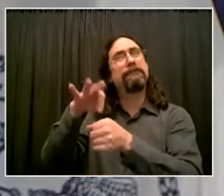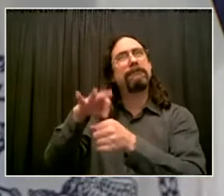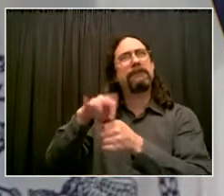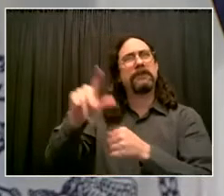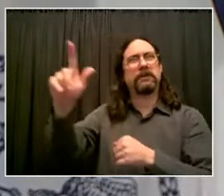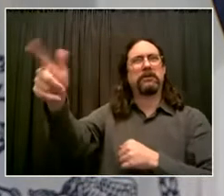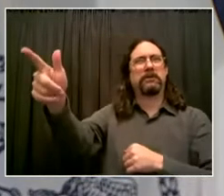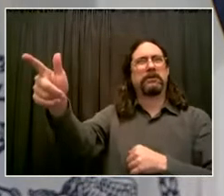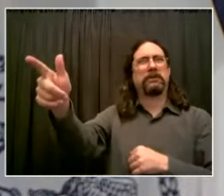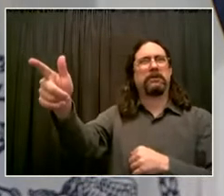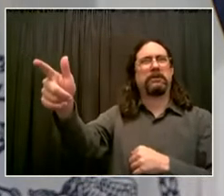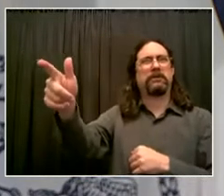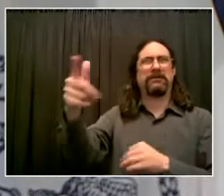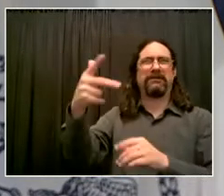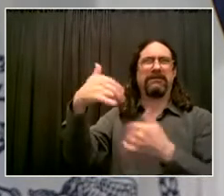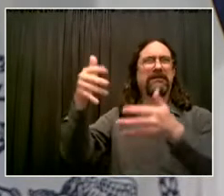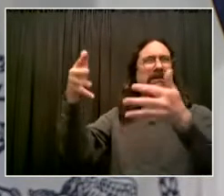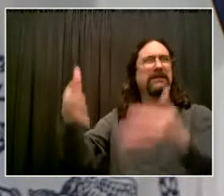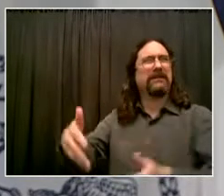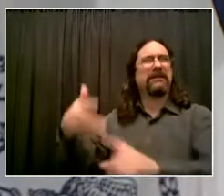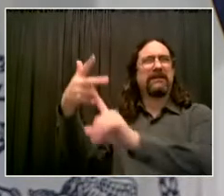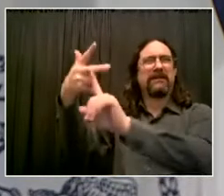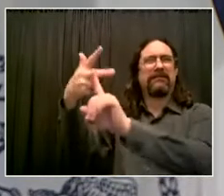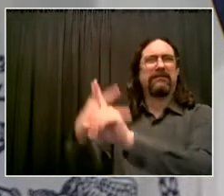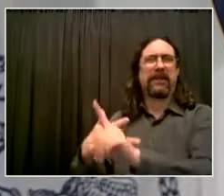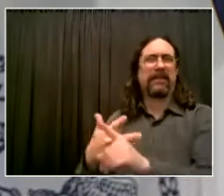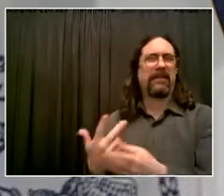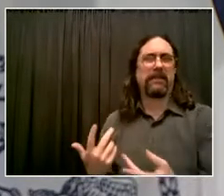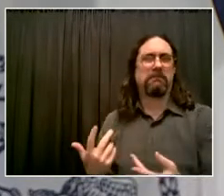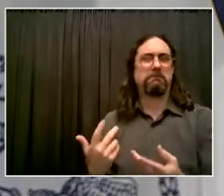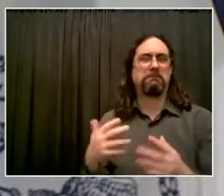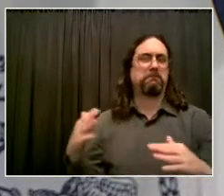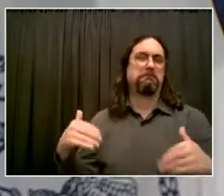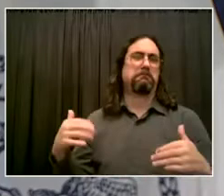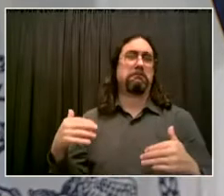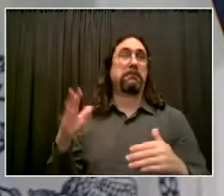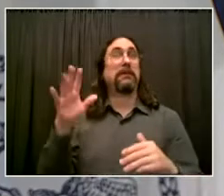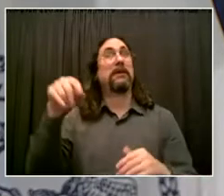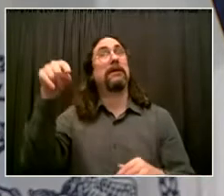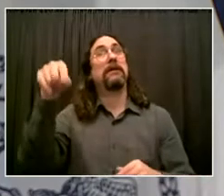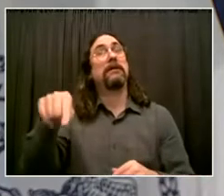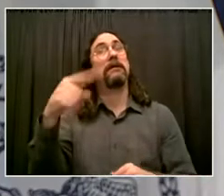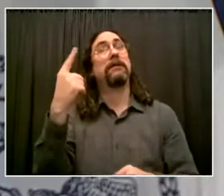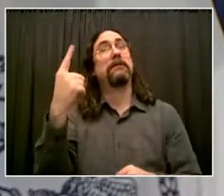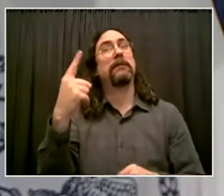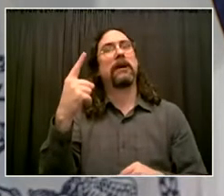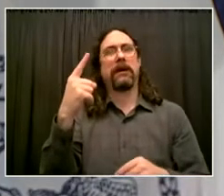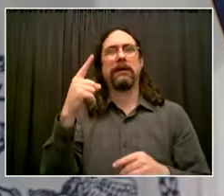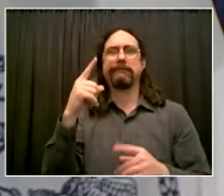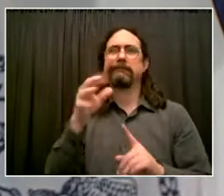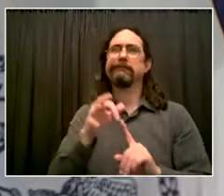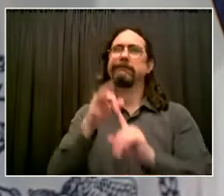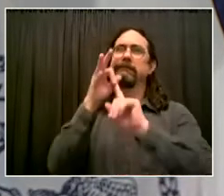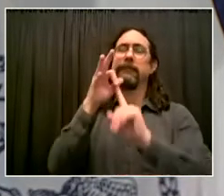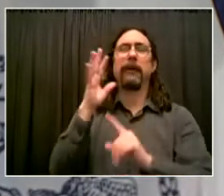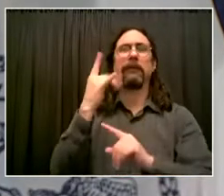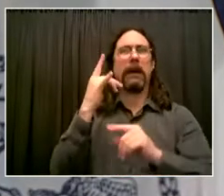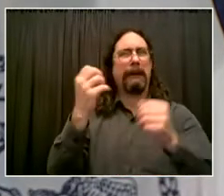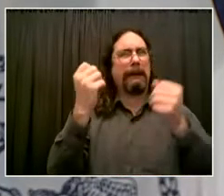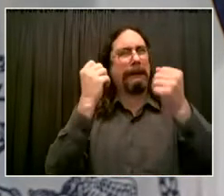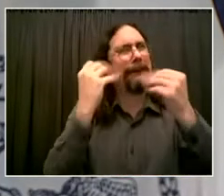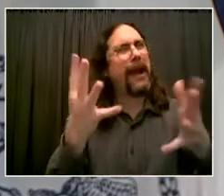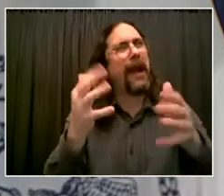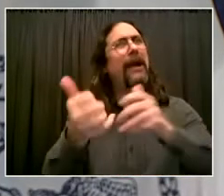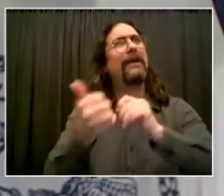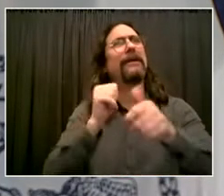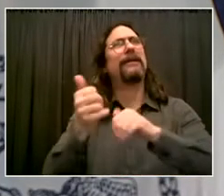people, obviously, but also I think an election that sort of developed more slowly than many because we're also focused on dealing with the COVID